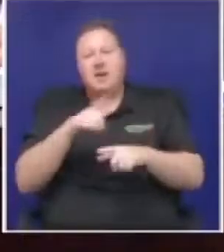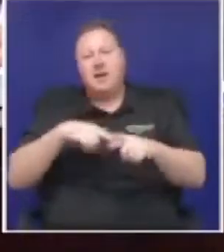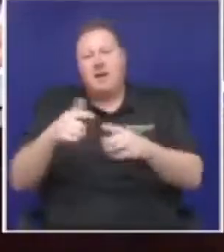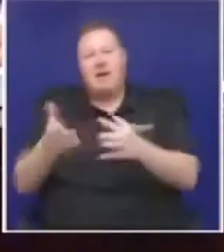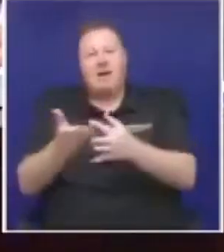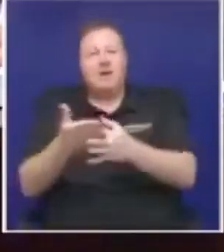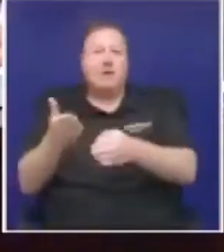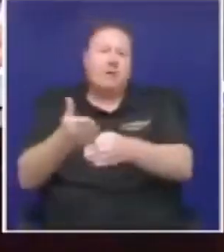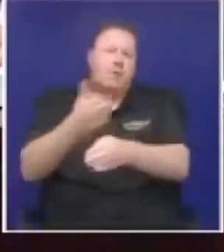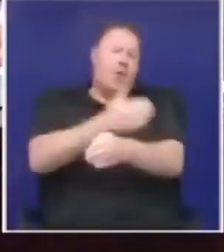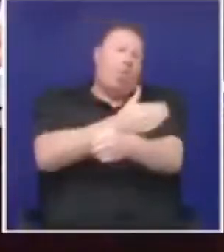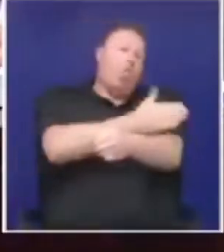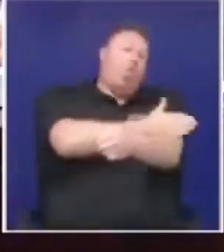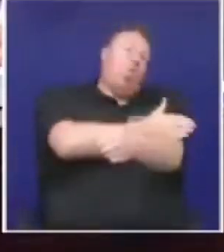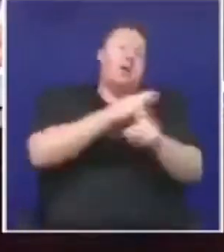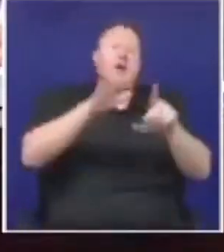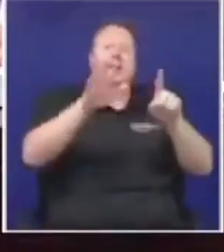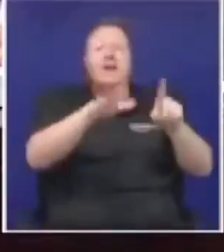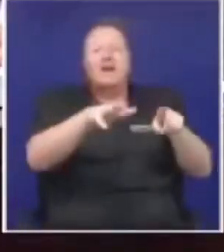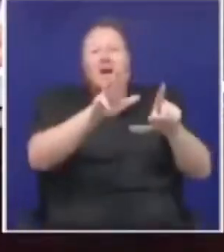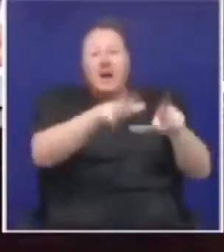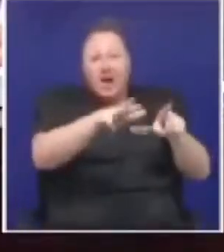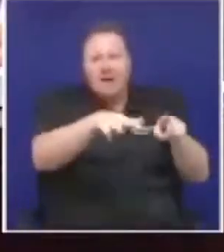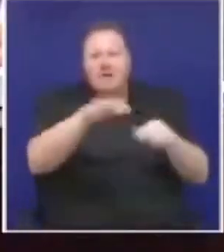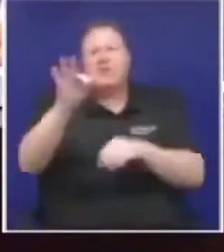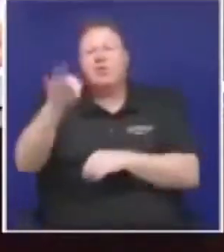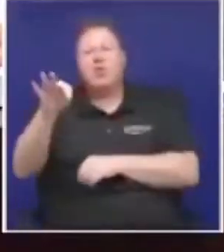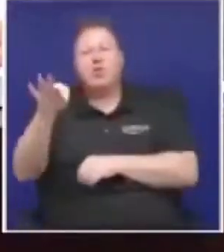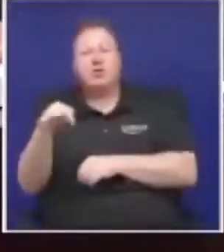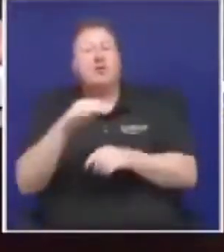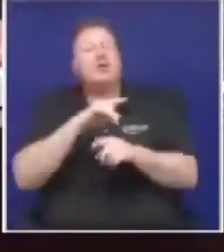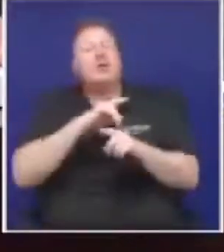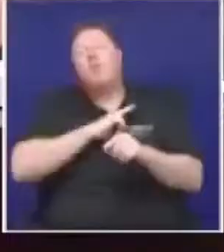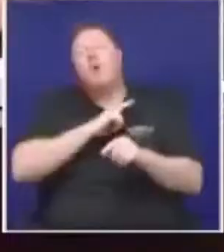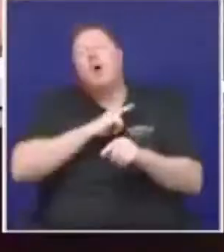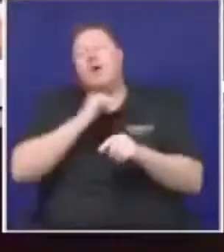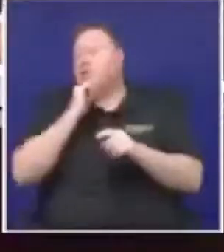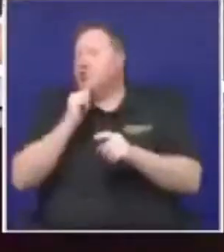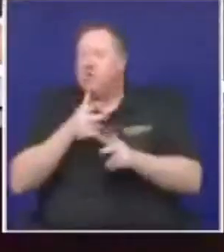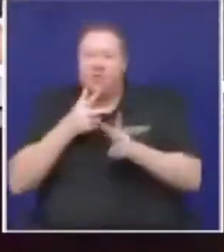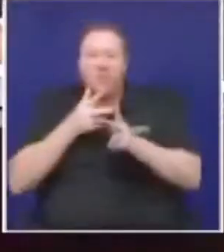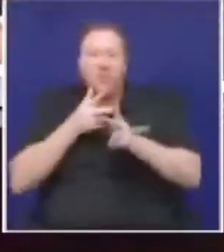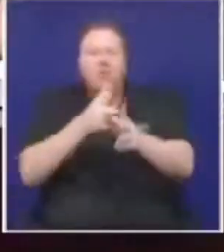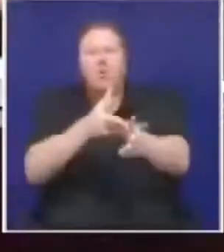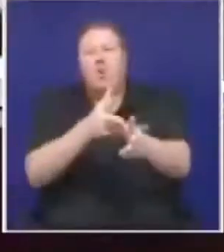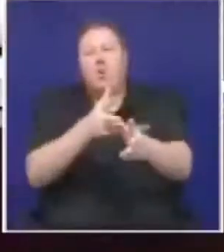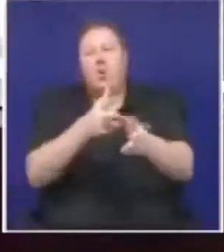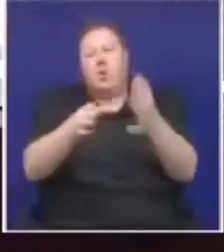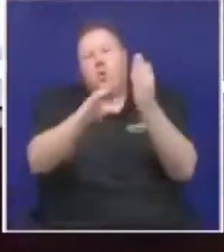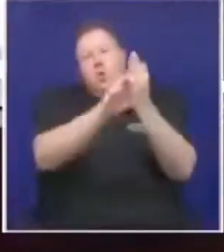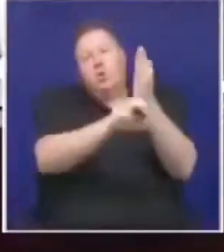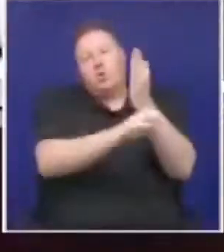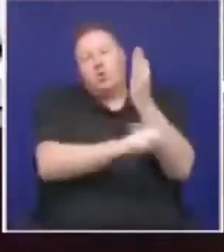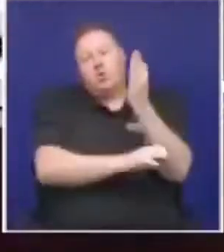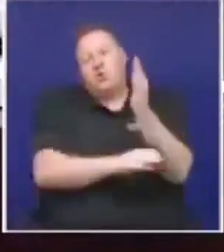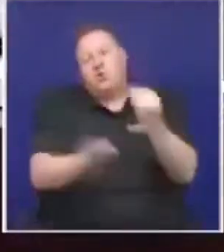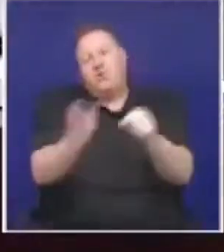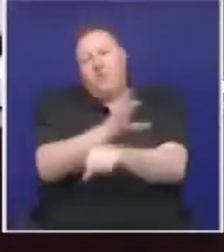to 1913, as this would be inconsistent with the provision of the